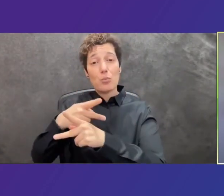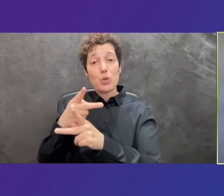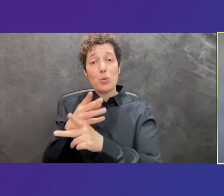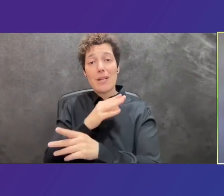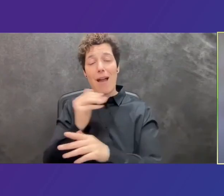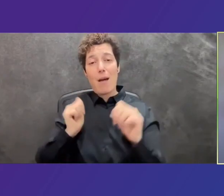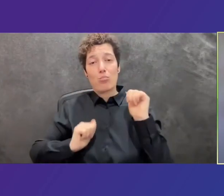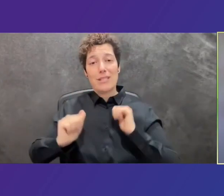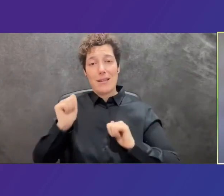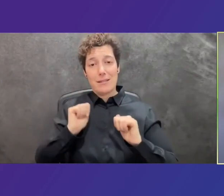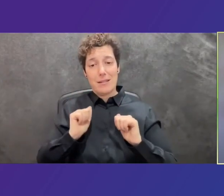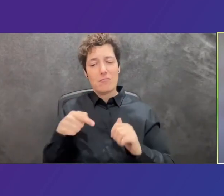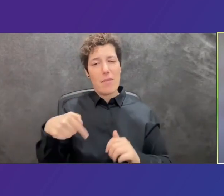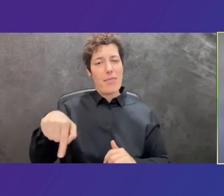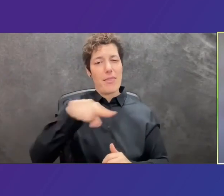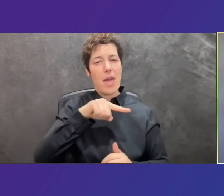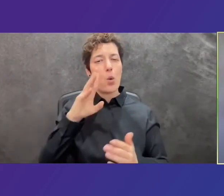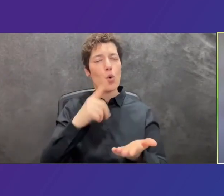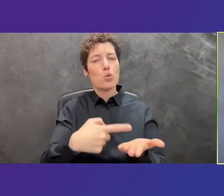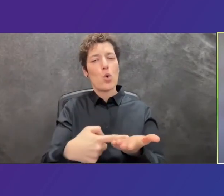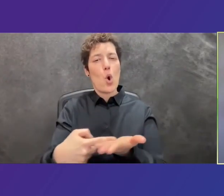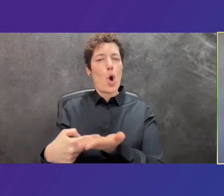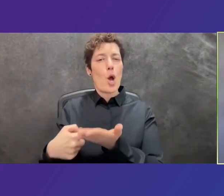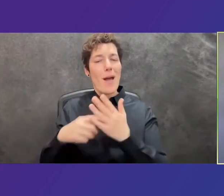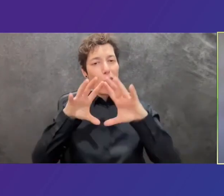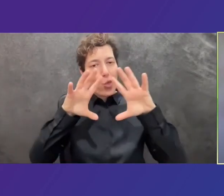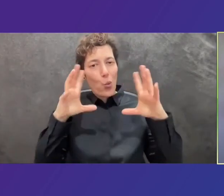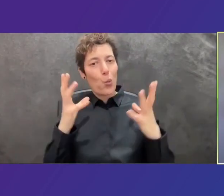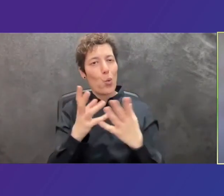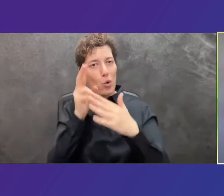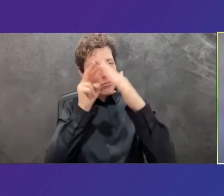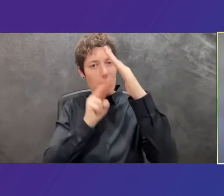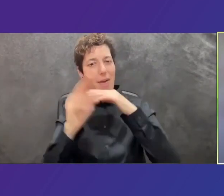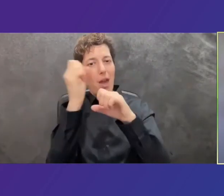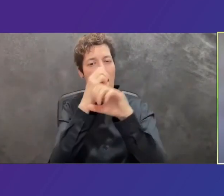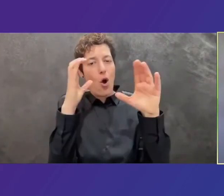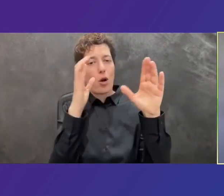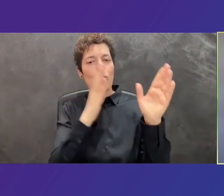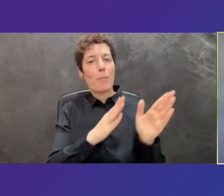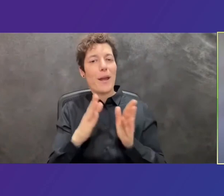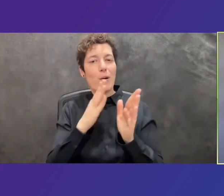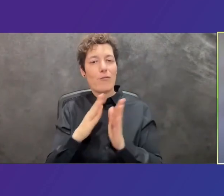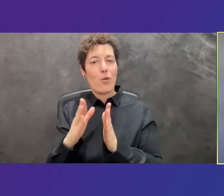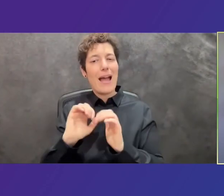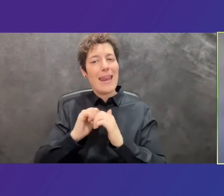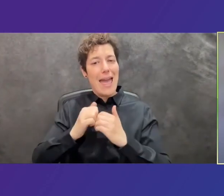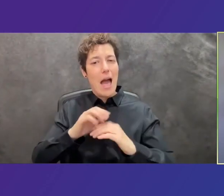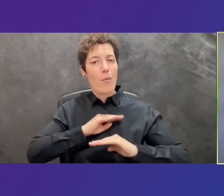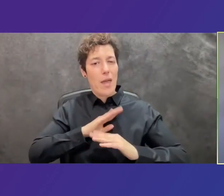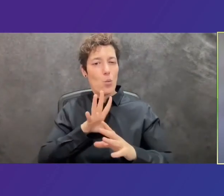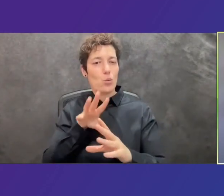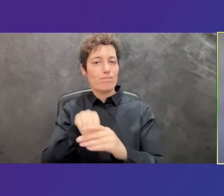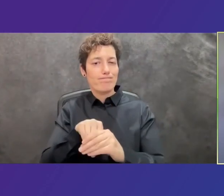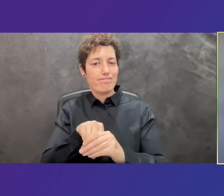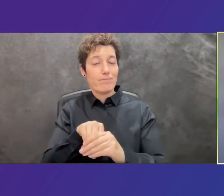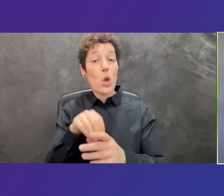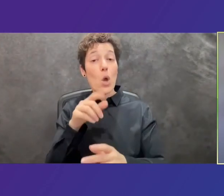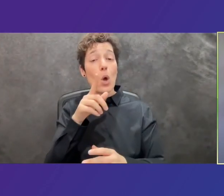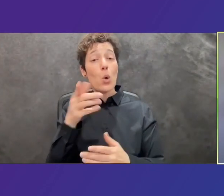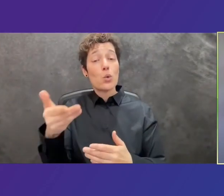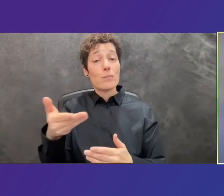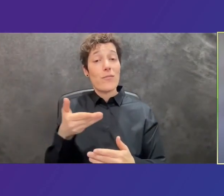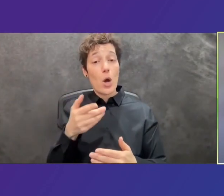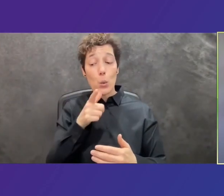presenting discuss the world they are preparing for and how they will serve it. We will be joined by